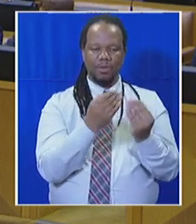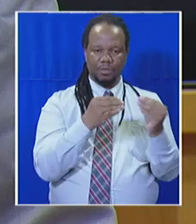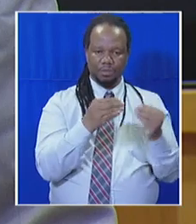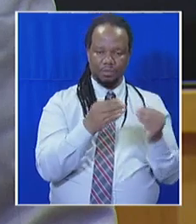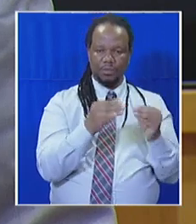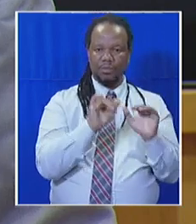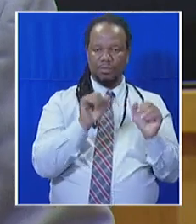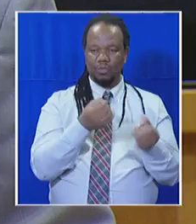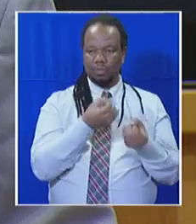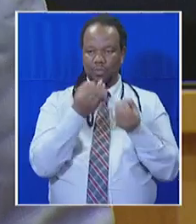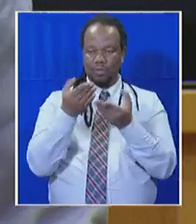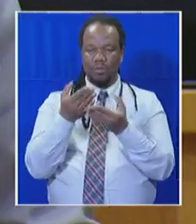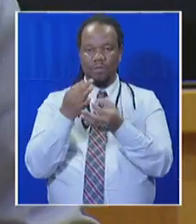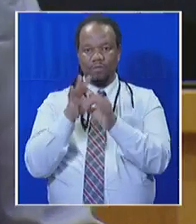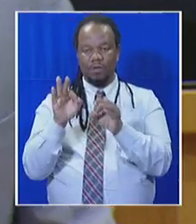education for poor students.